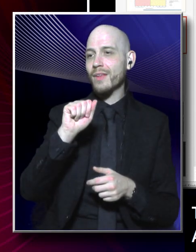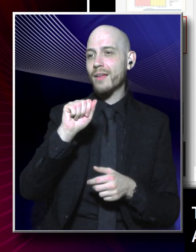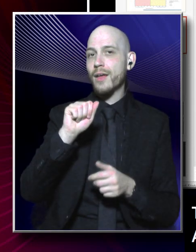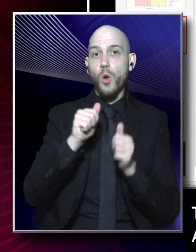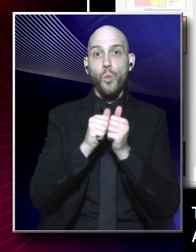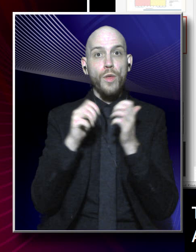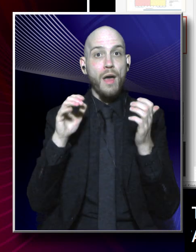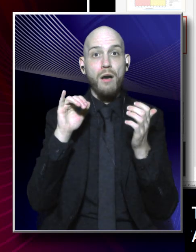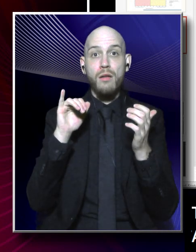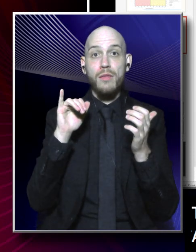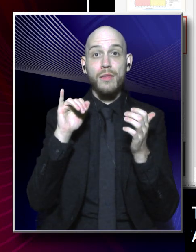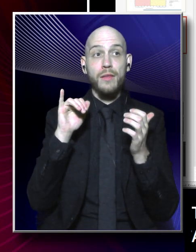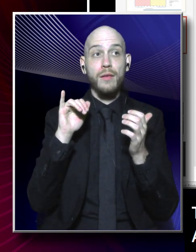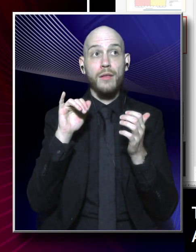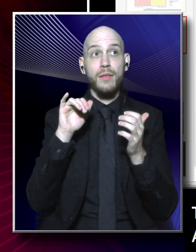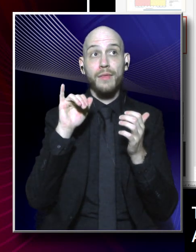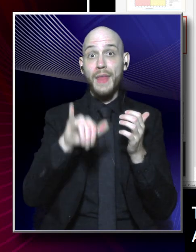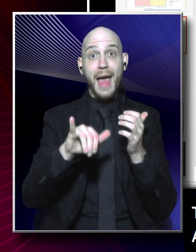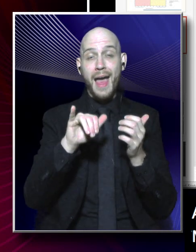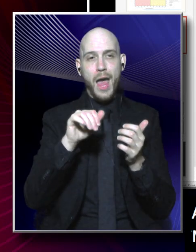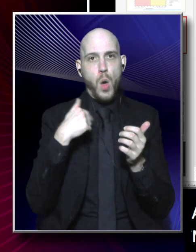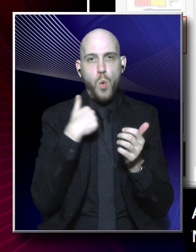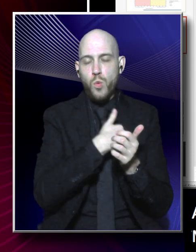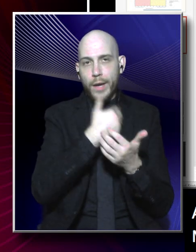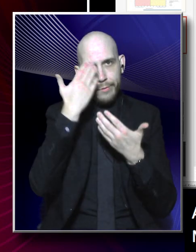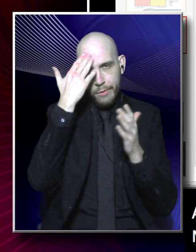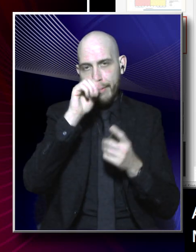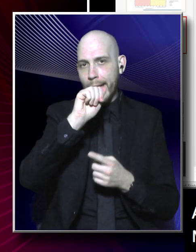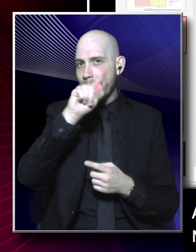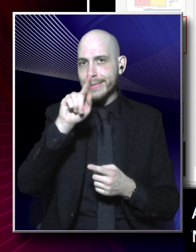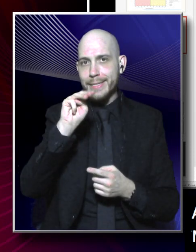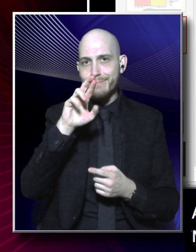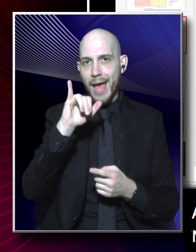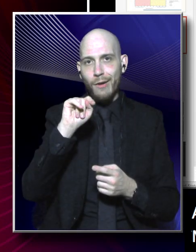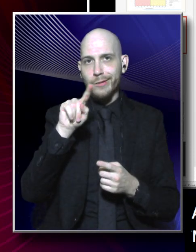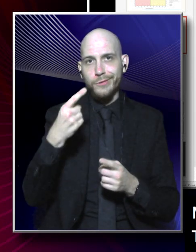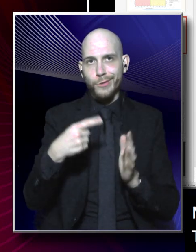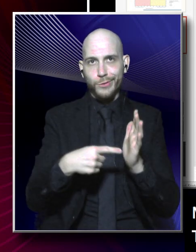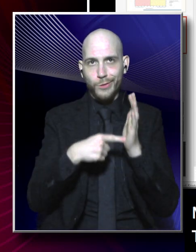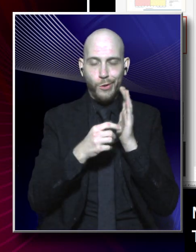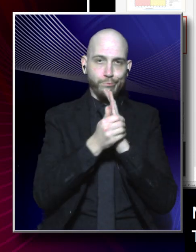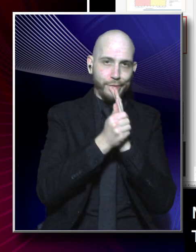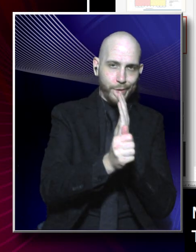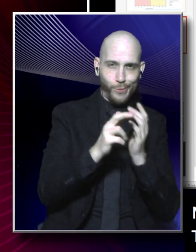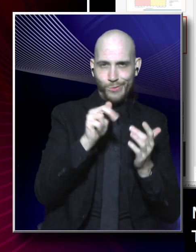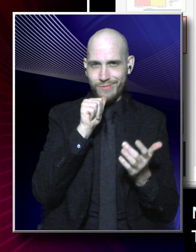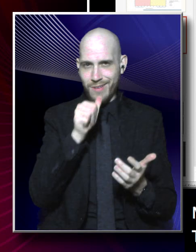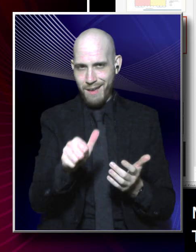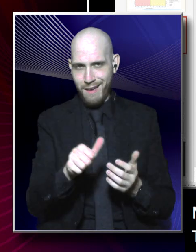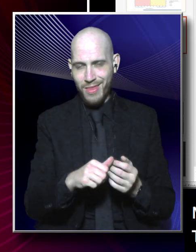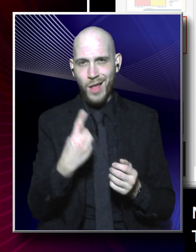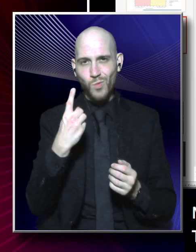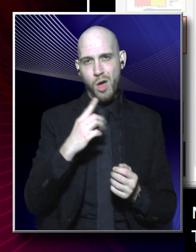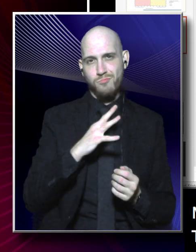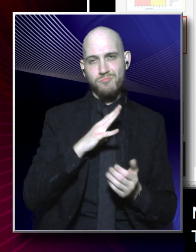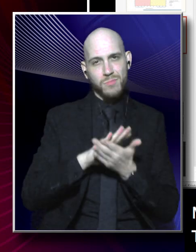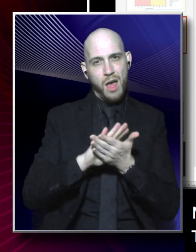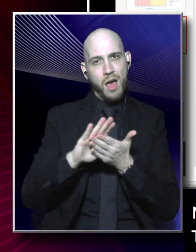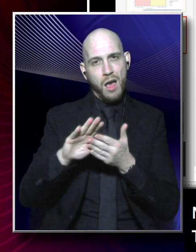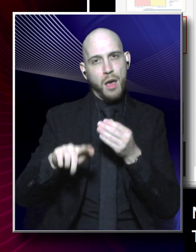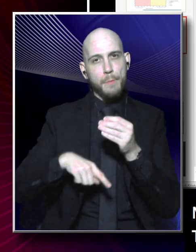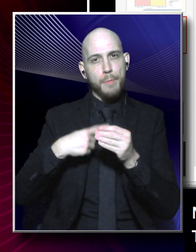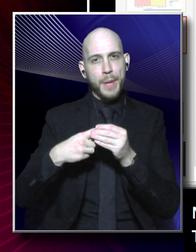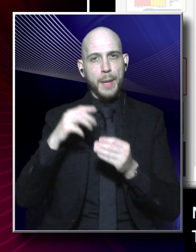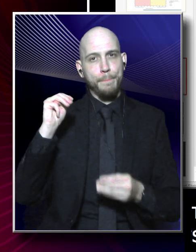this. It's just going to tell us if they're proficient or not. Okay. And that's something that's really cool about the MAP test.